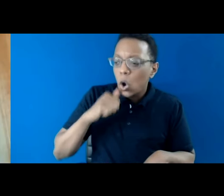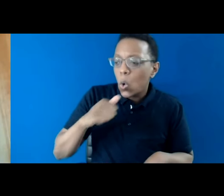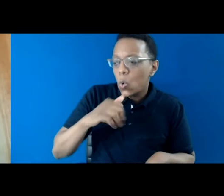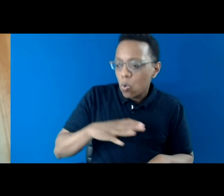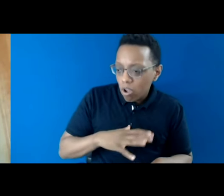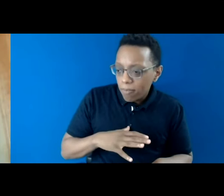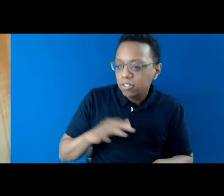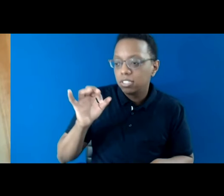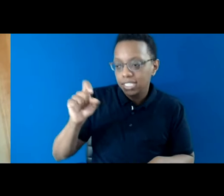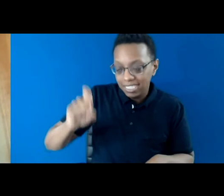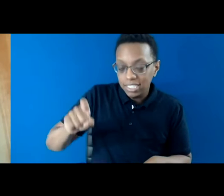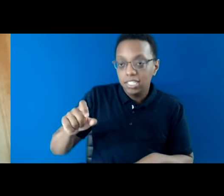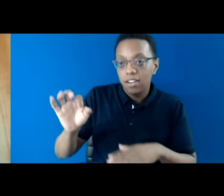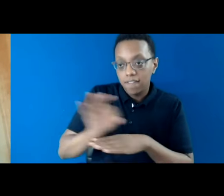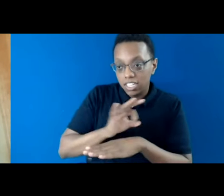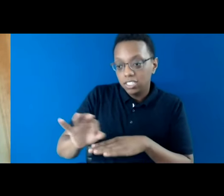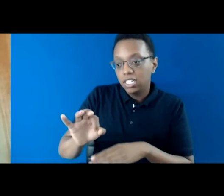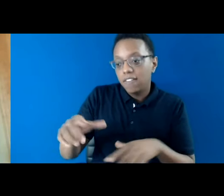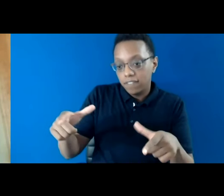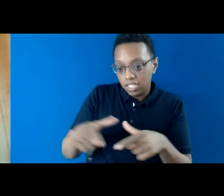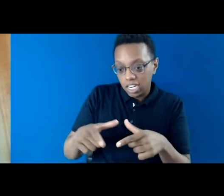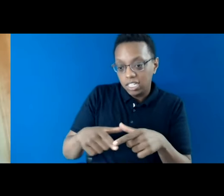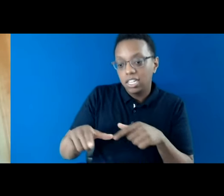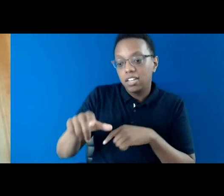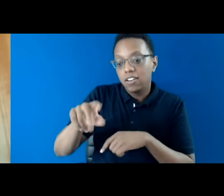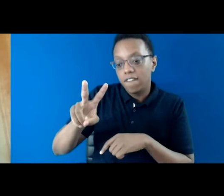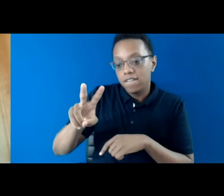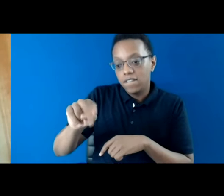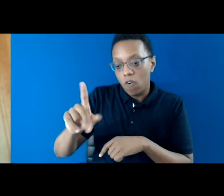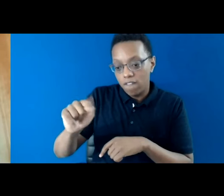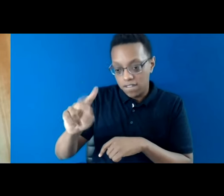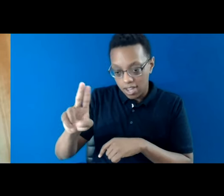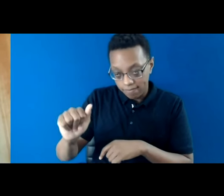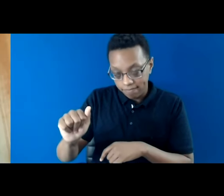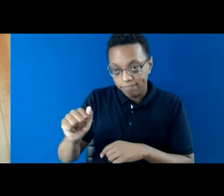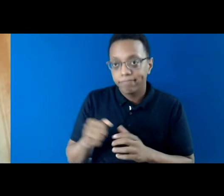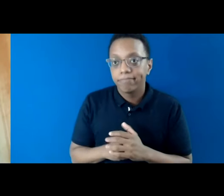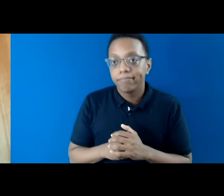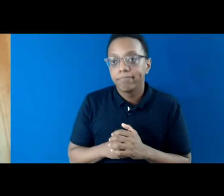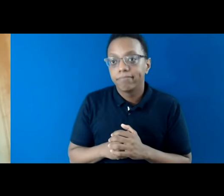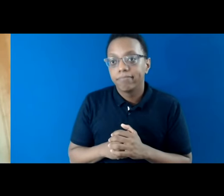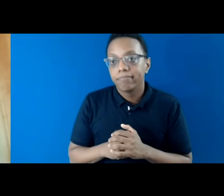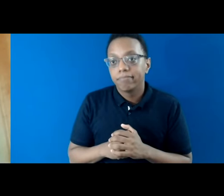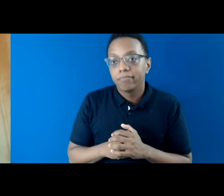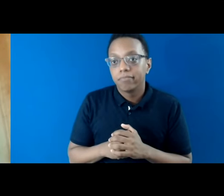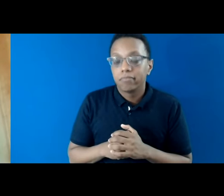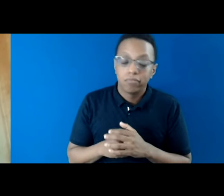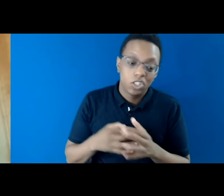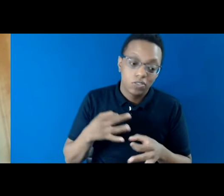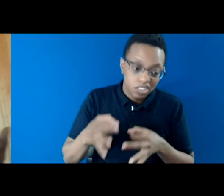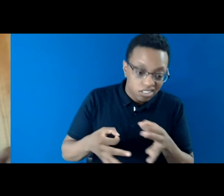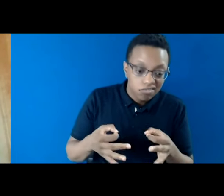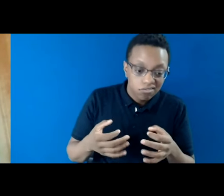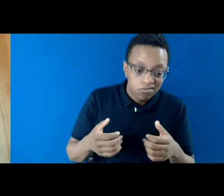a functioning vagina in their vulva. And what that means is that instead of, for example, allowing that person's